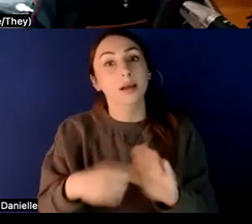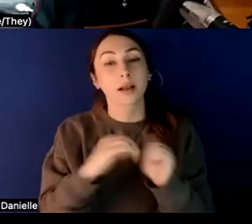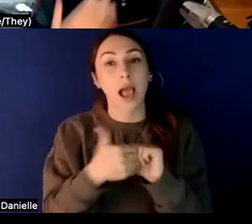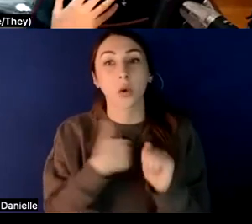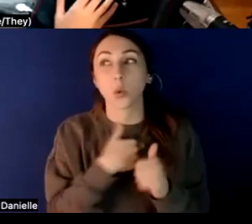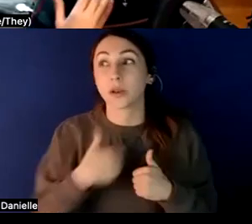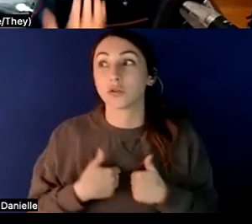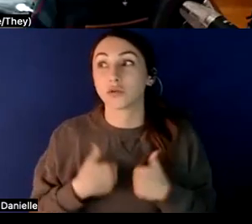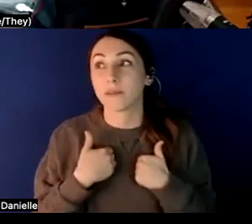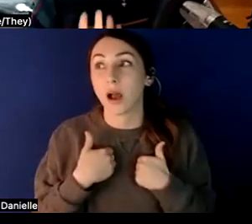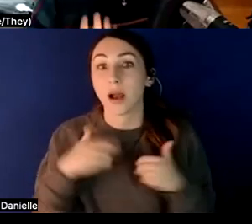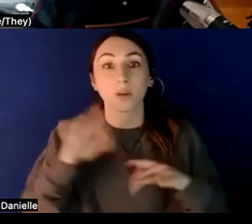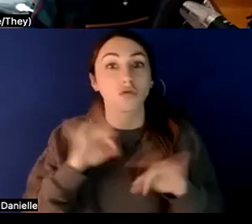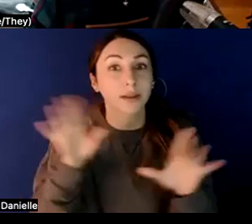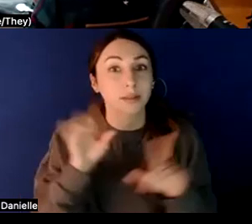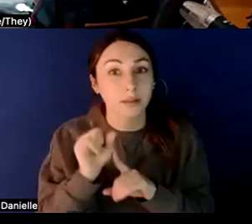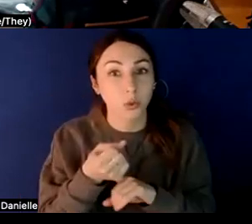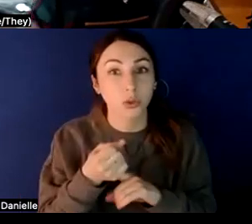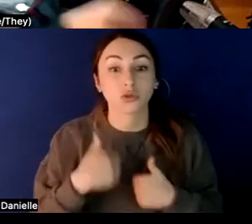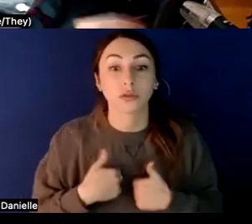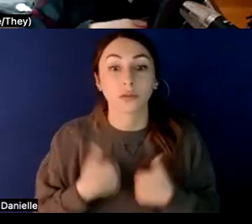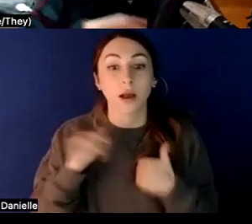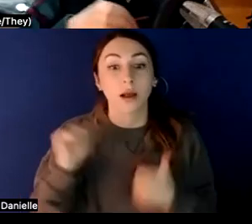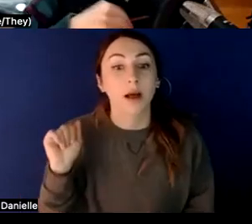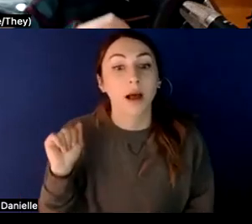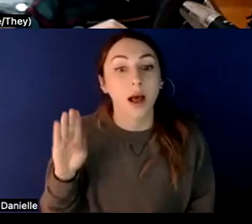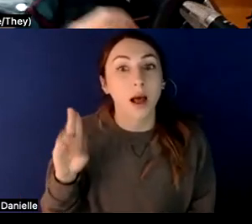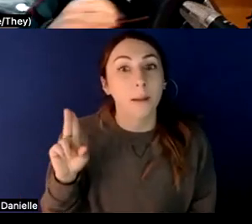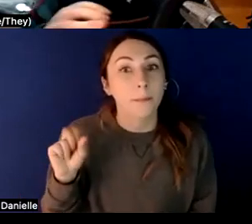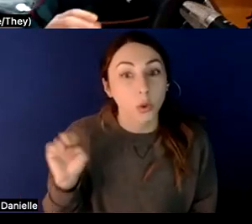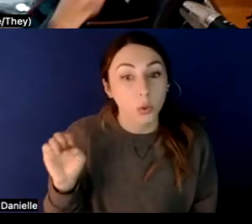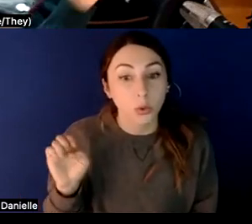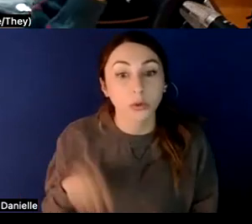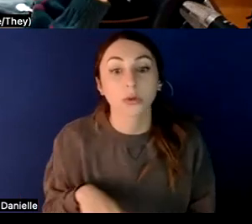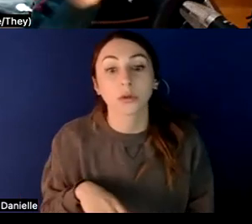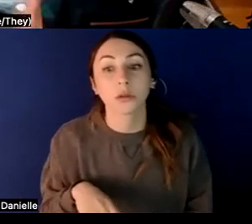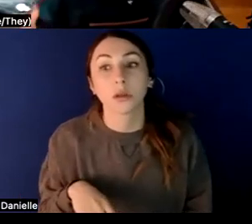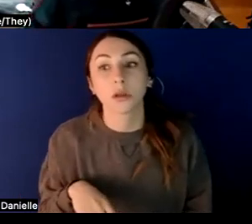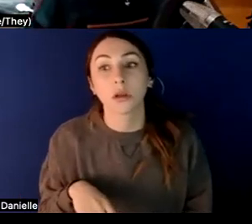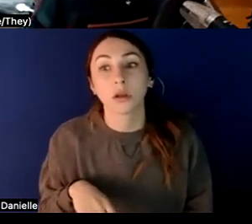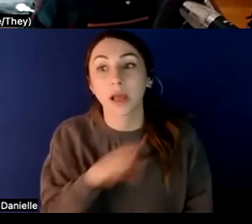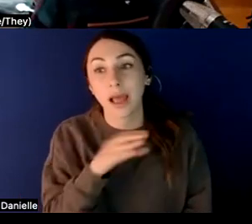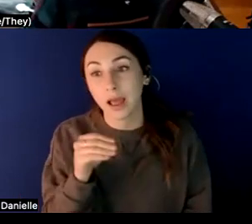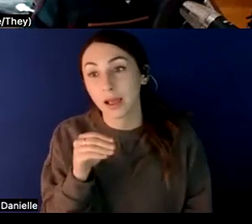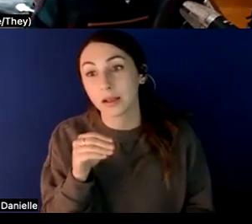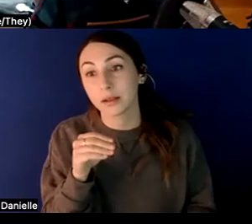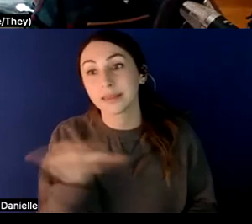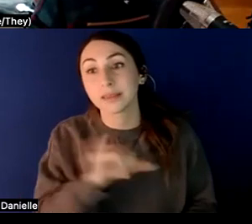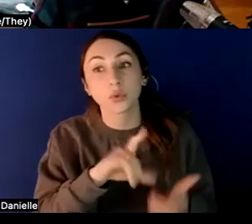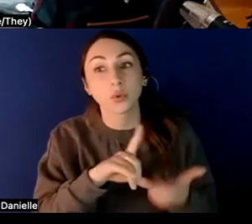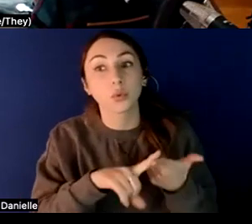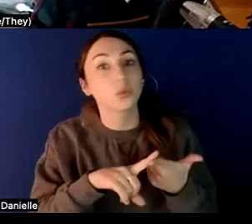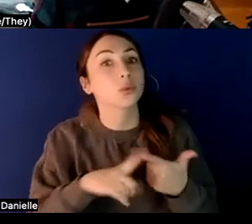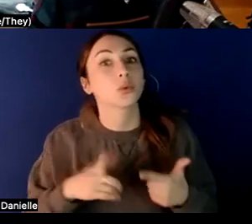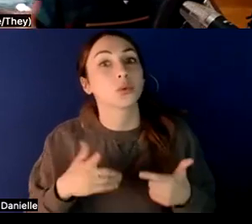crises, surviving abuse and staying, similarly to having suicidal